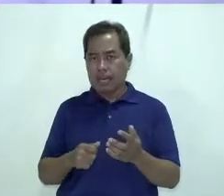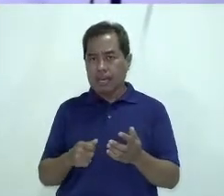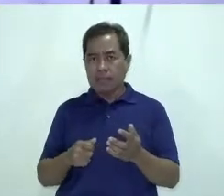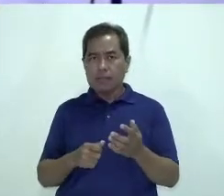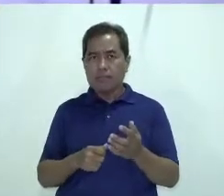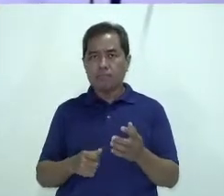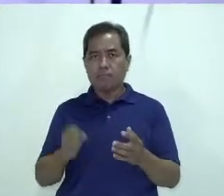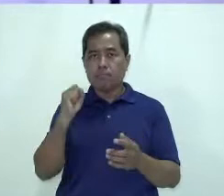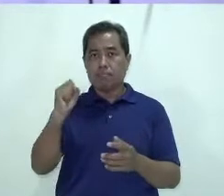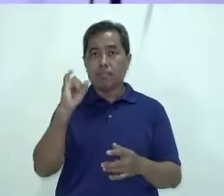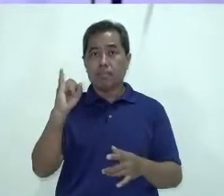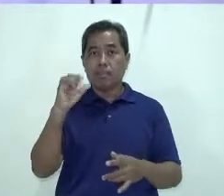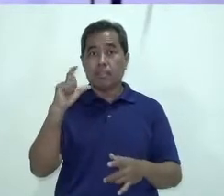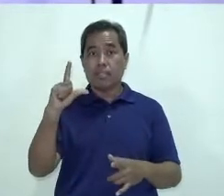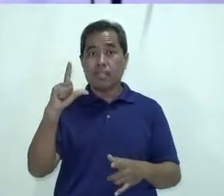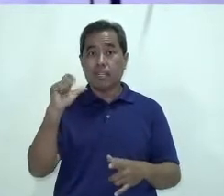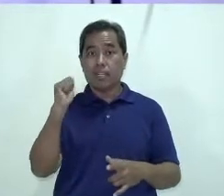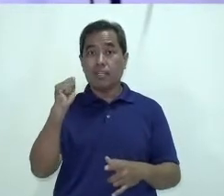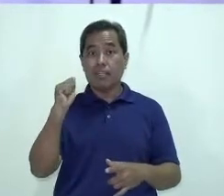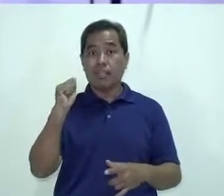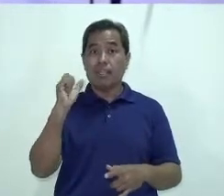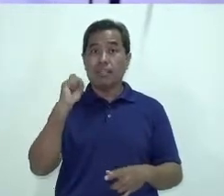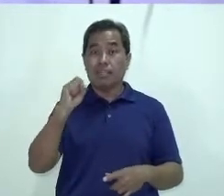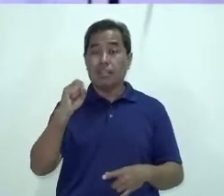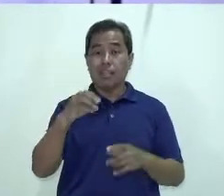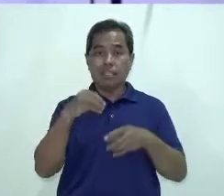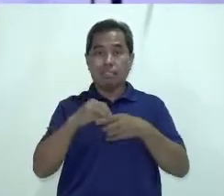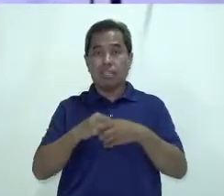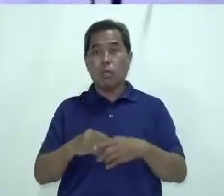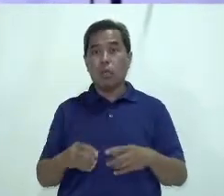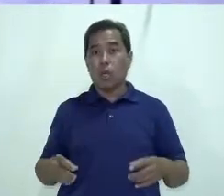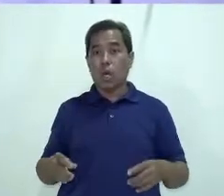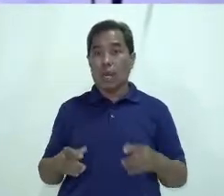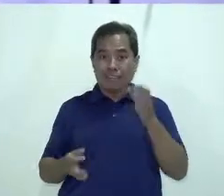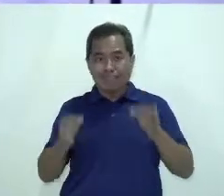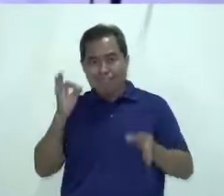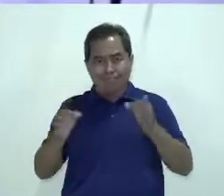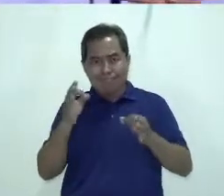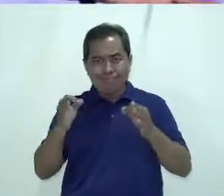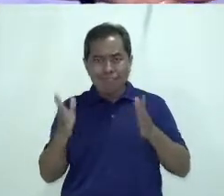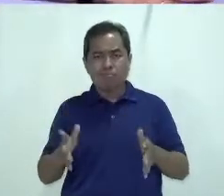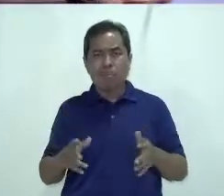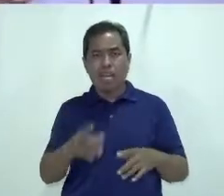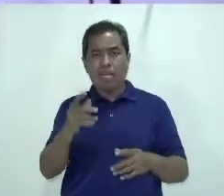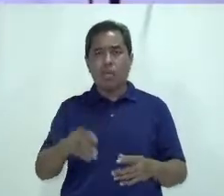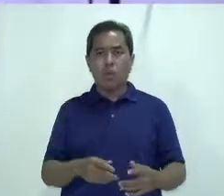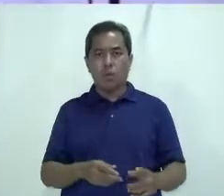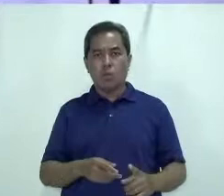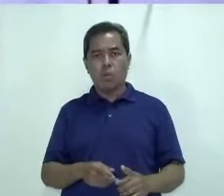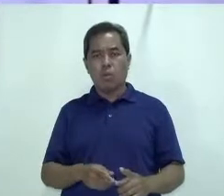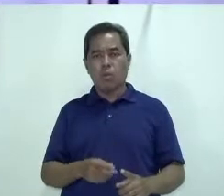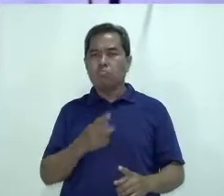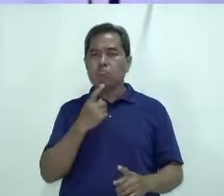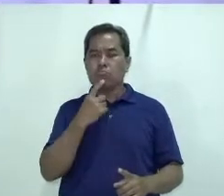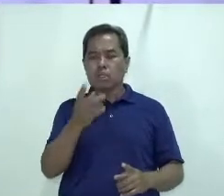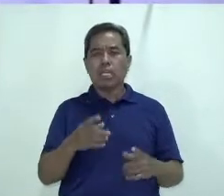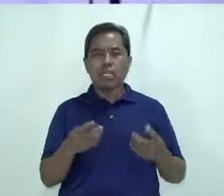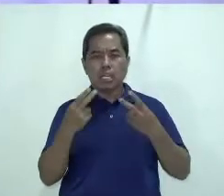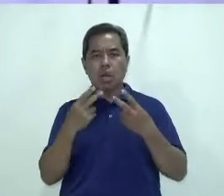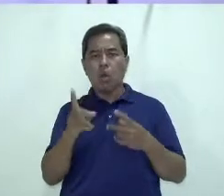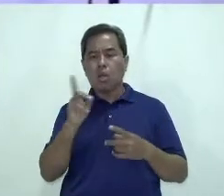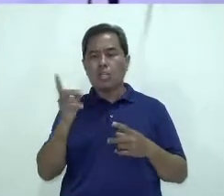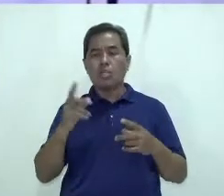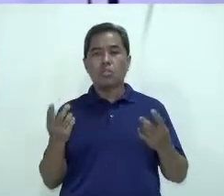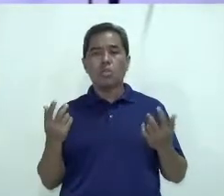order, you know, to send them to jail. In verse 22, let's fast forward. As they accused them, here's what happens. In